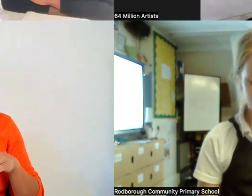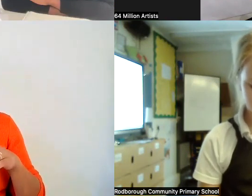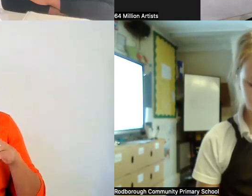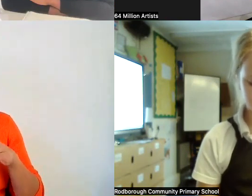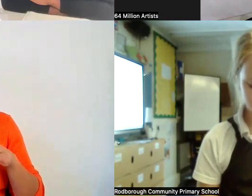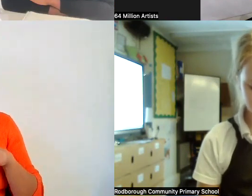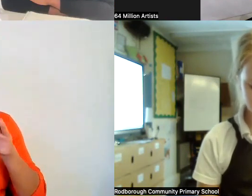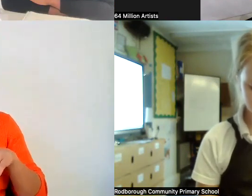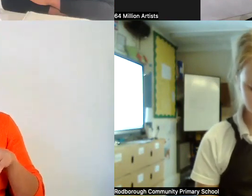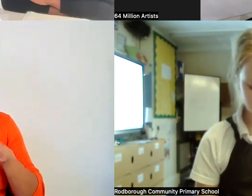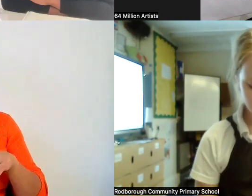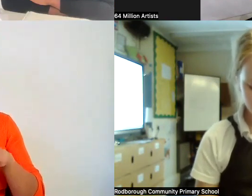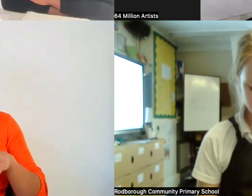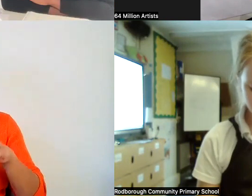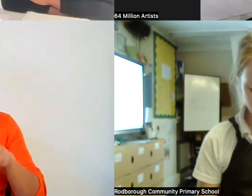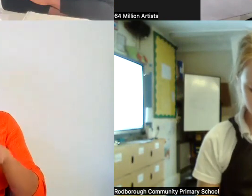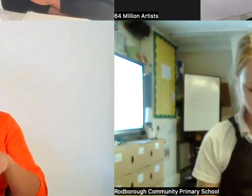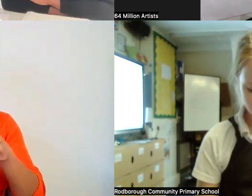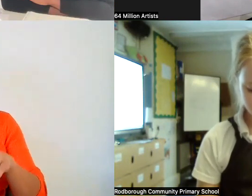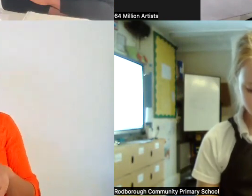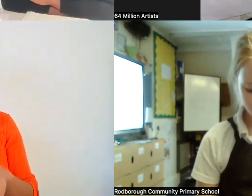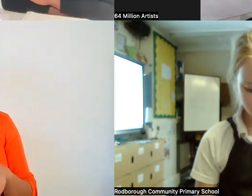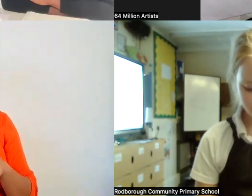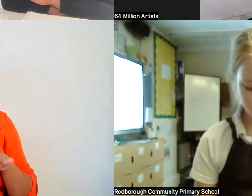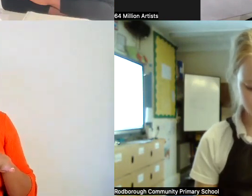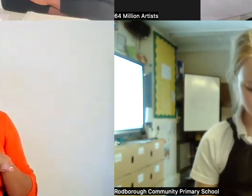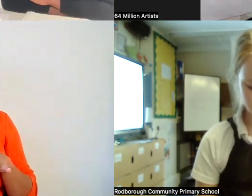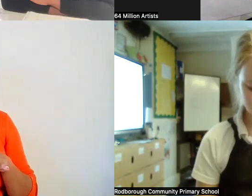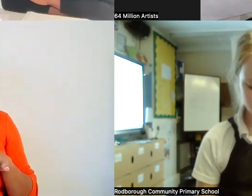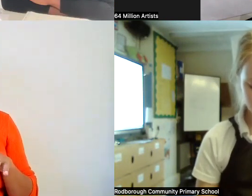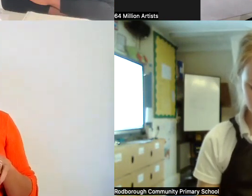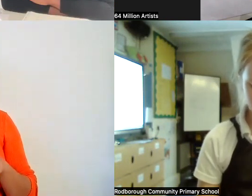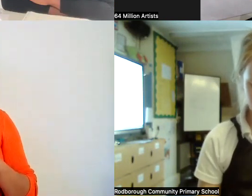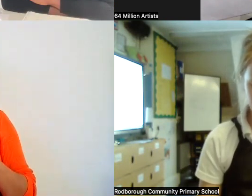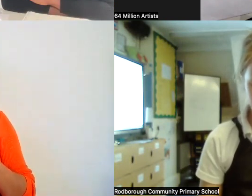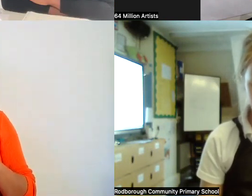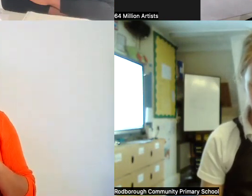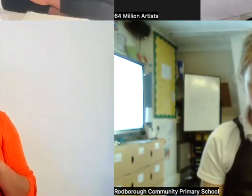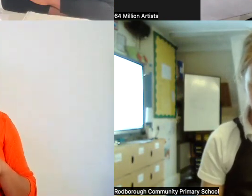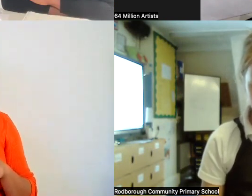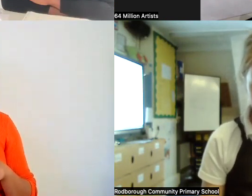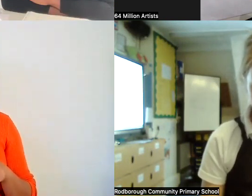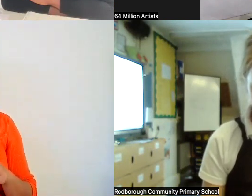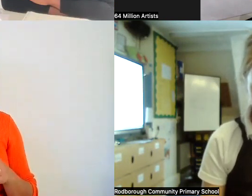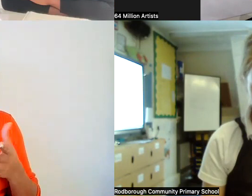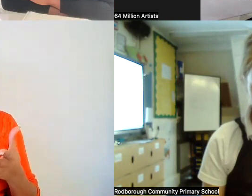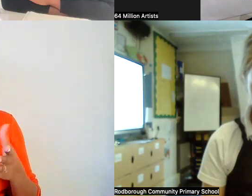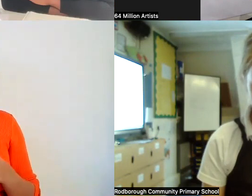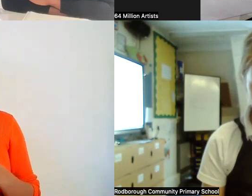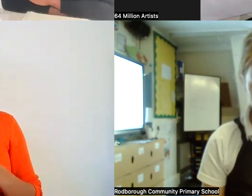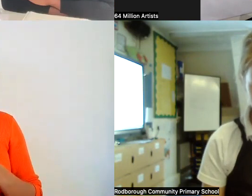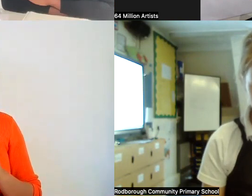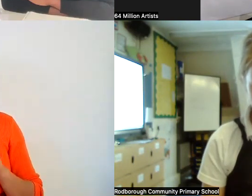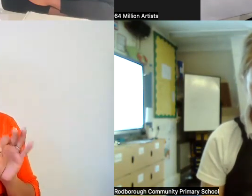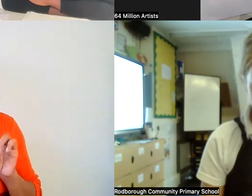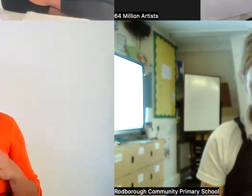beans, beans, beans, beans. I don't want them. I'm running away from everyone's friend. Play group, why the beans? I can't go in them, I